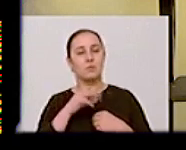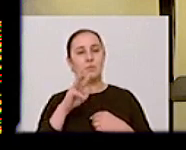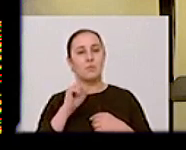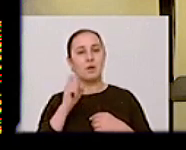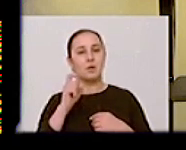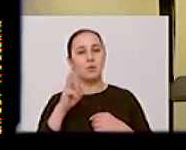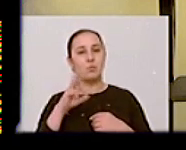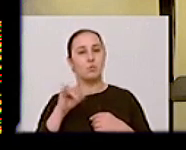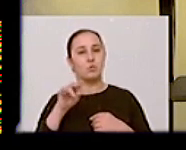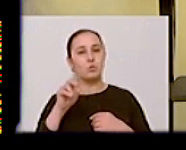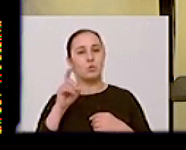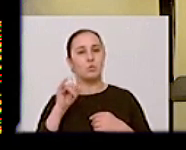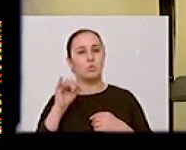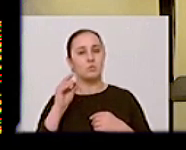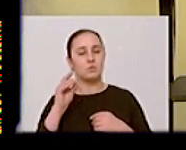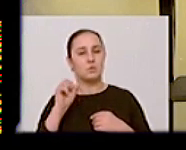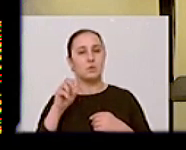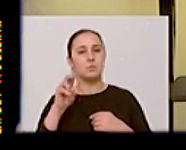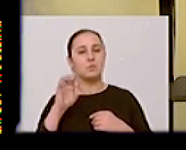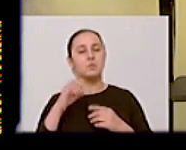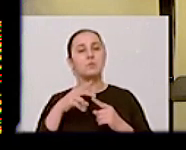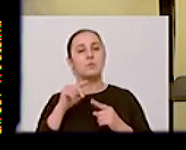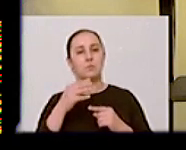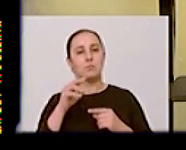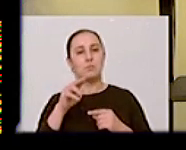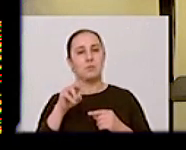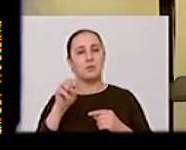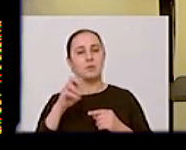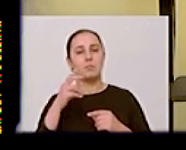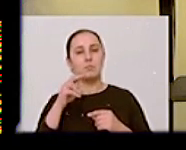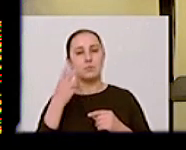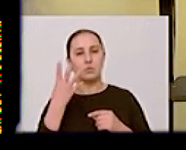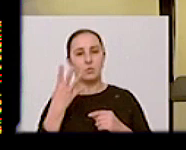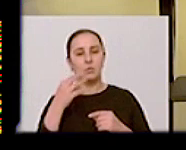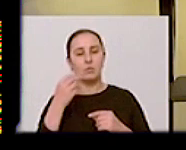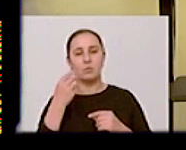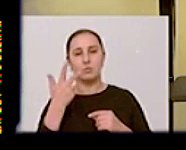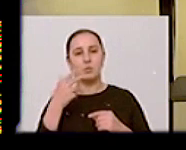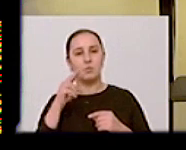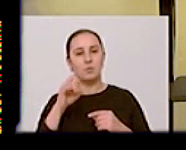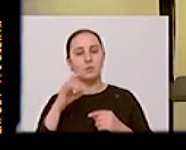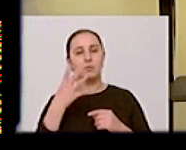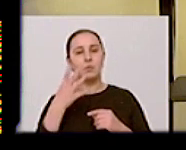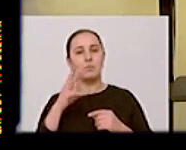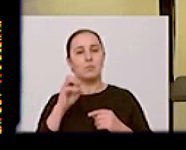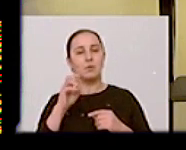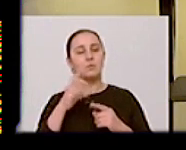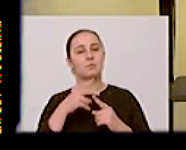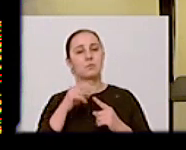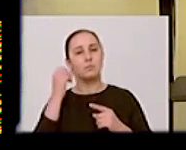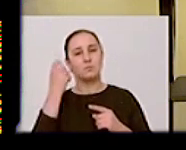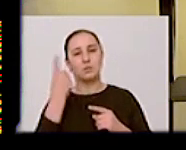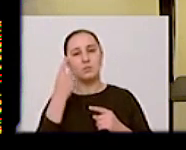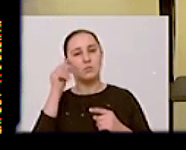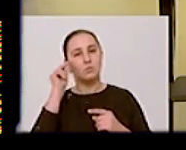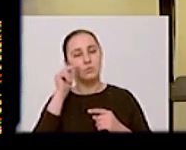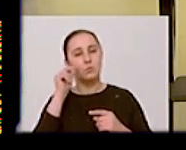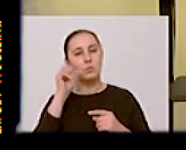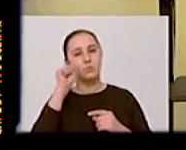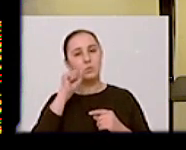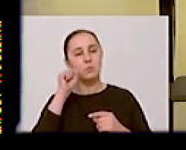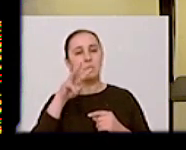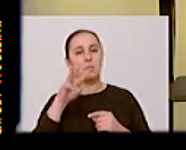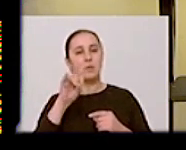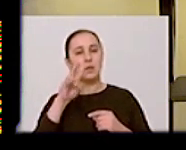Mahmudxo'ja Behbudiyning Padarkush dramasini 3 parda, 4 manzaradan iborat birinchi o'zbek milliy dramasi